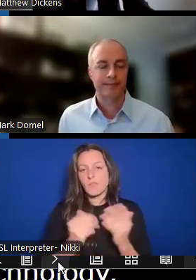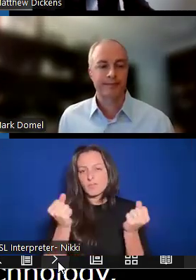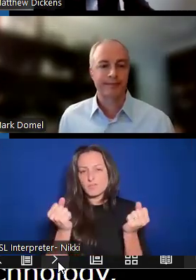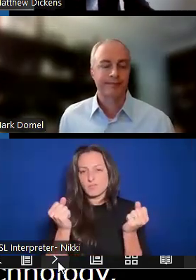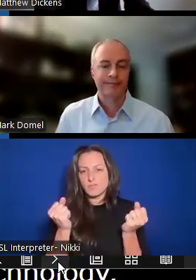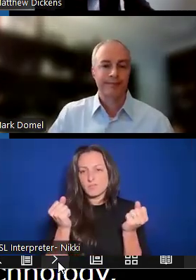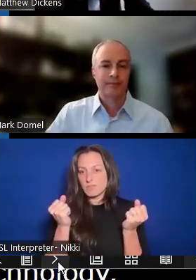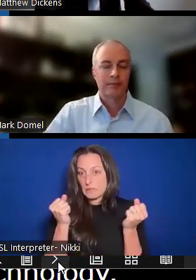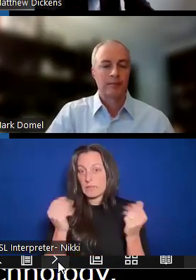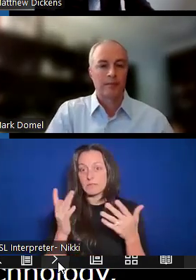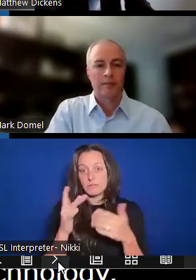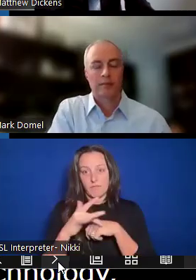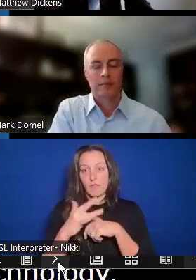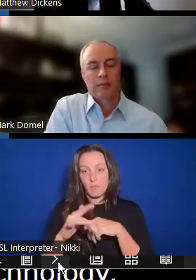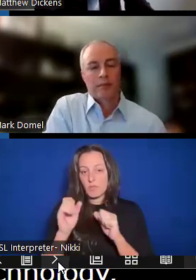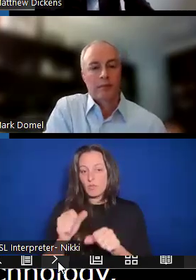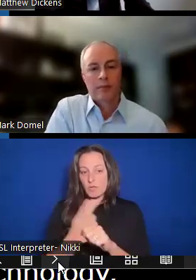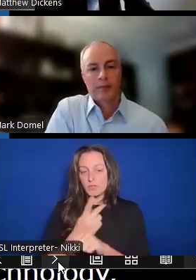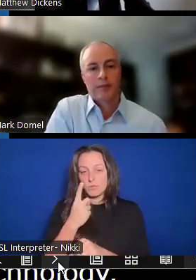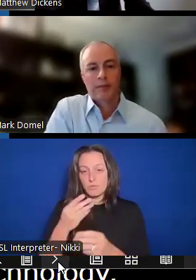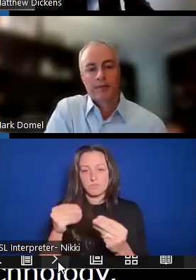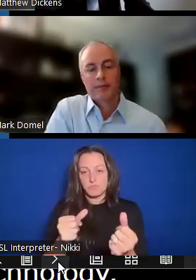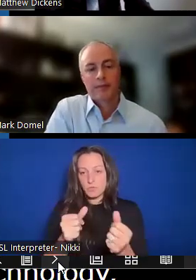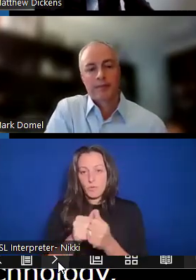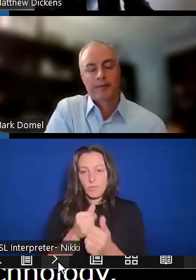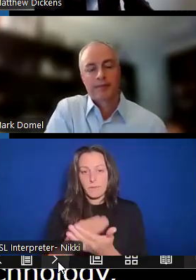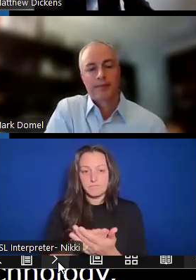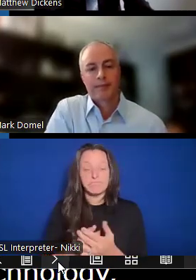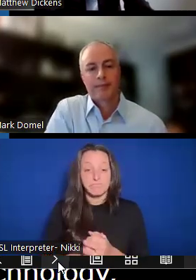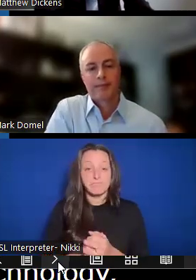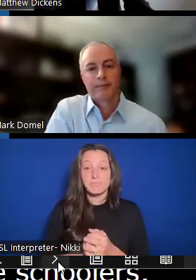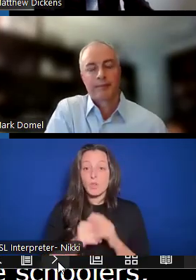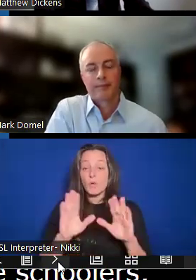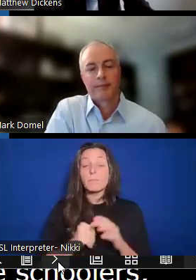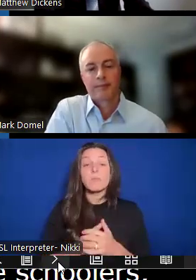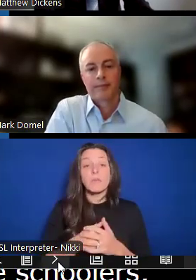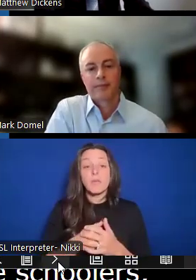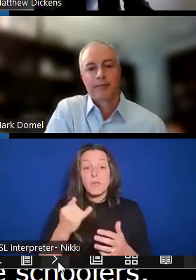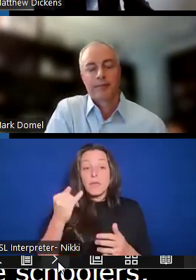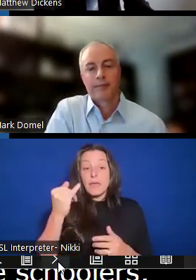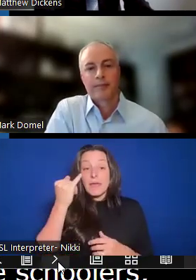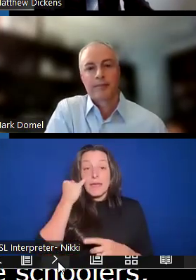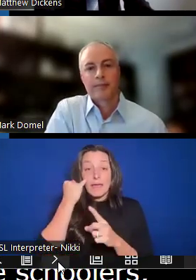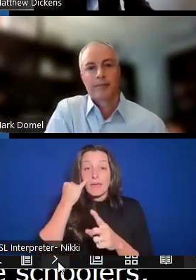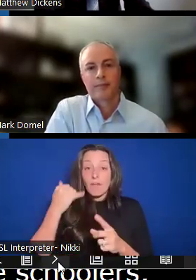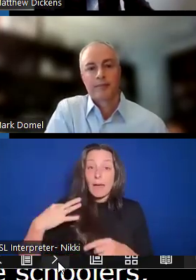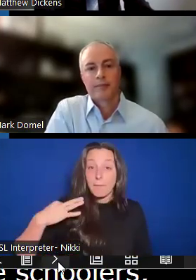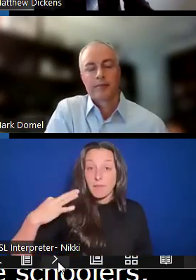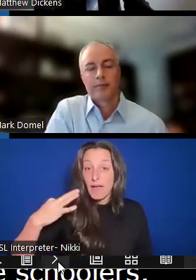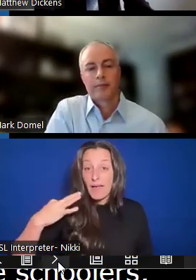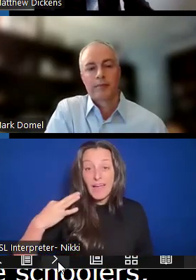there's going to be a lot available. Great. So if you do not get in the first